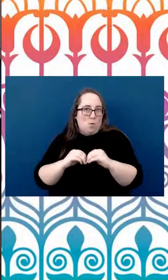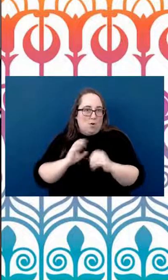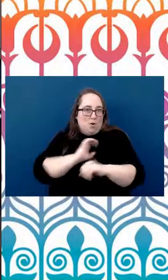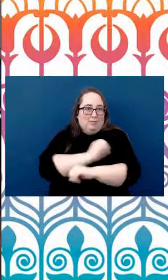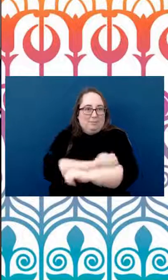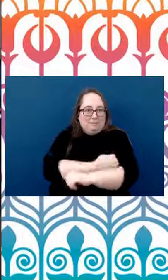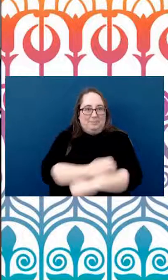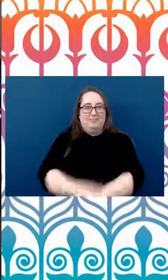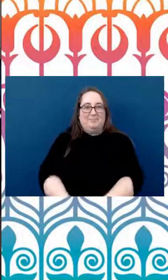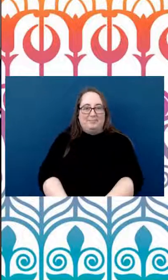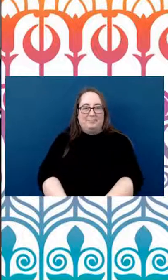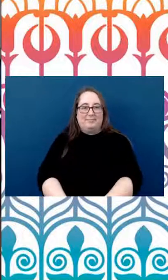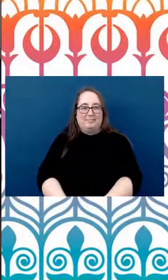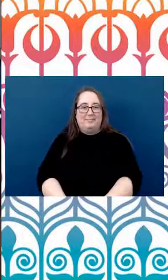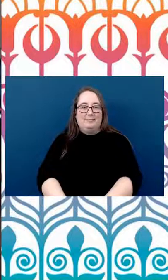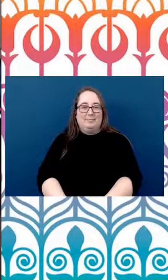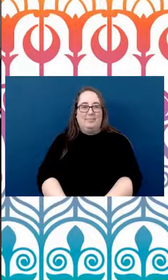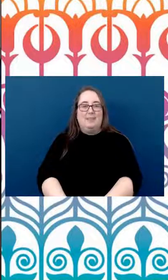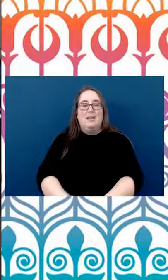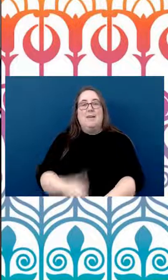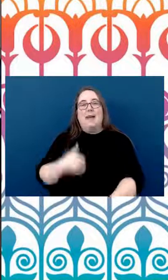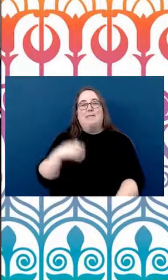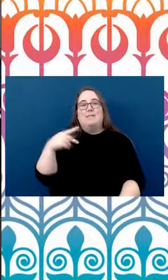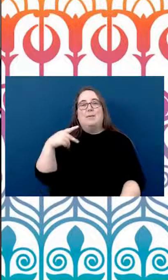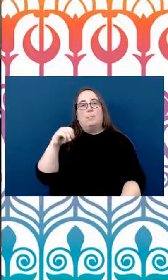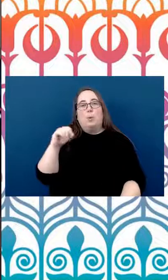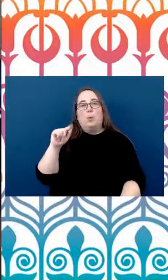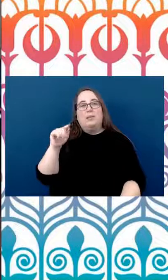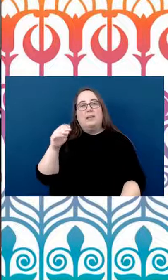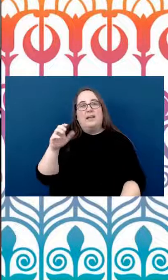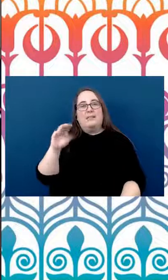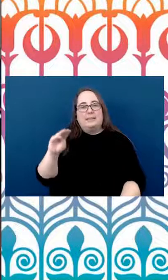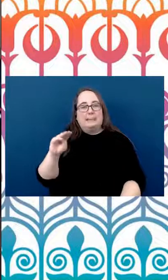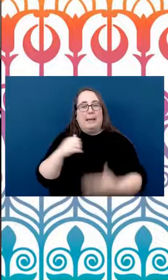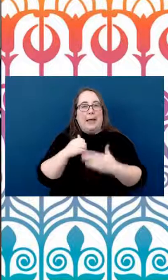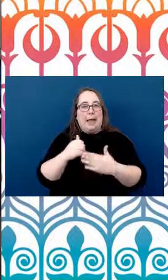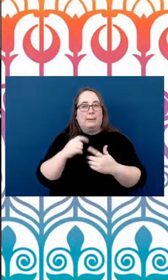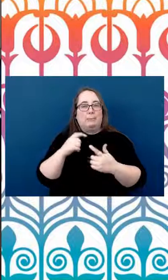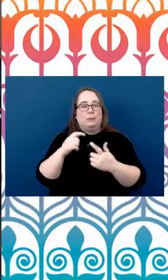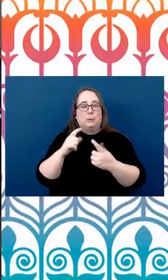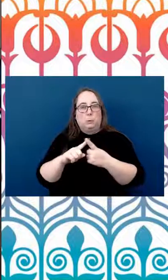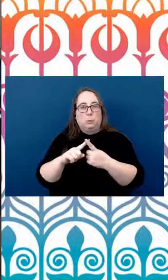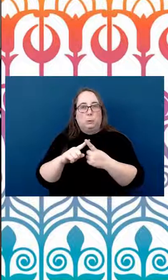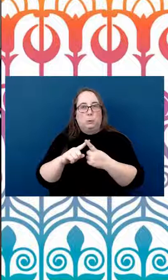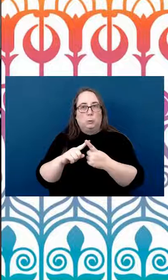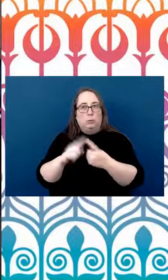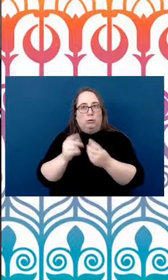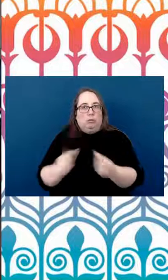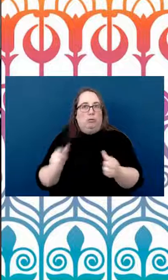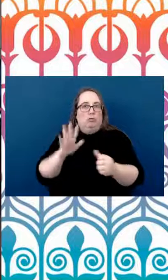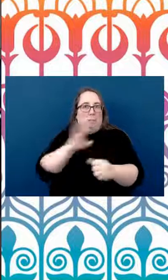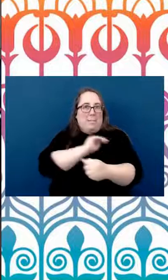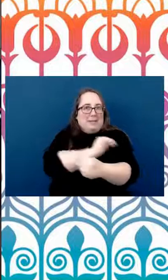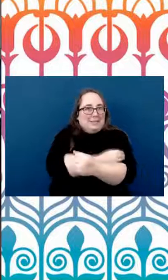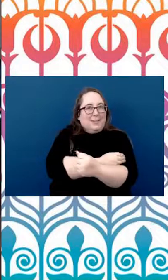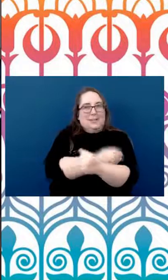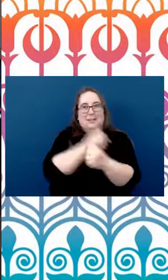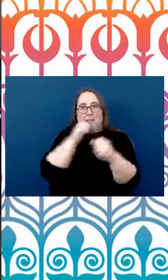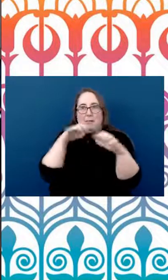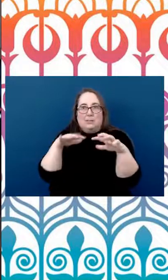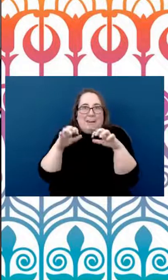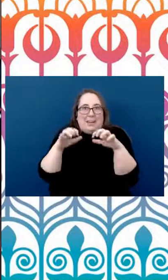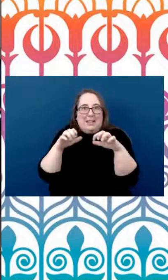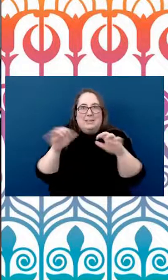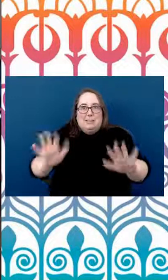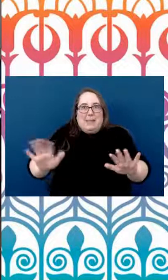has potassium, which stops your muscles from getting really, really tight and have spasms sometimes